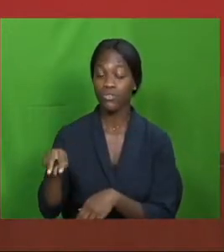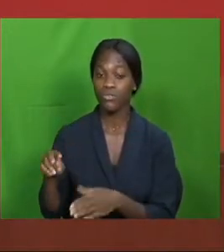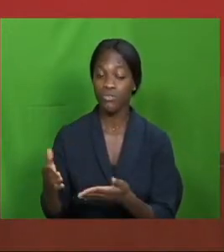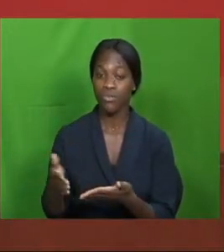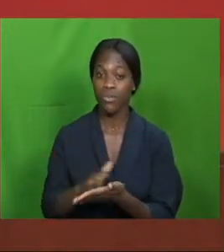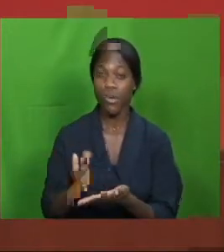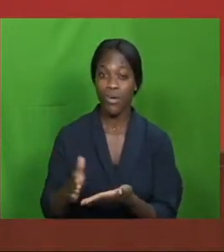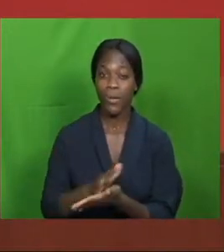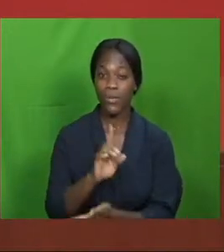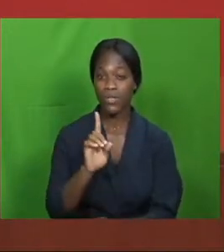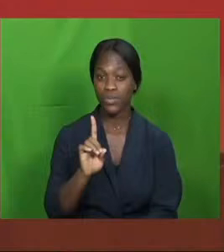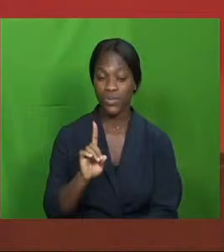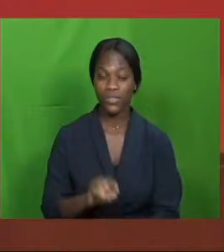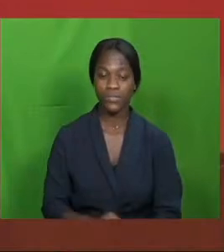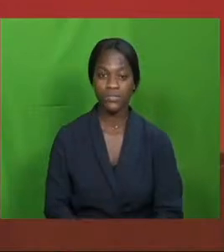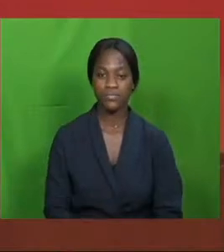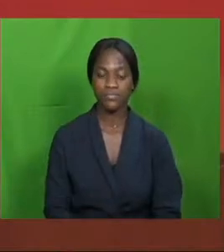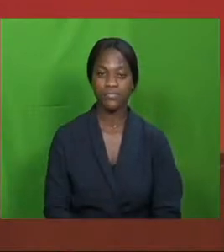Page 1.